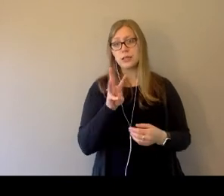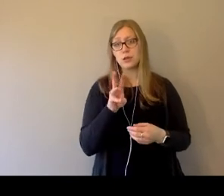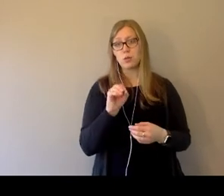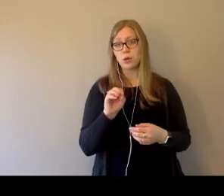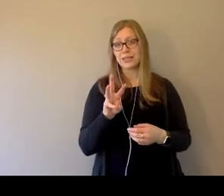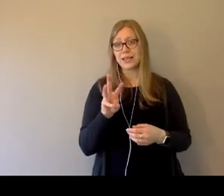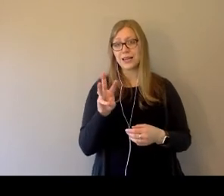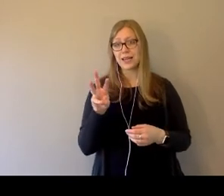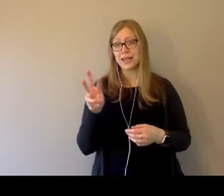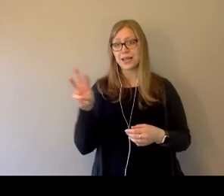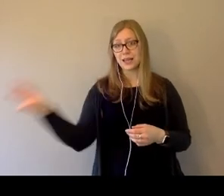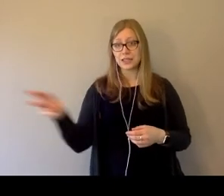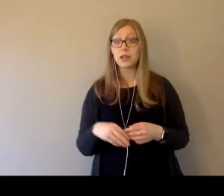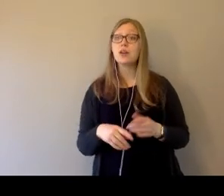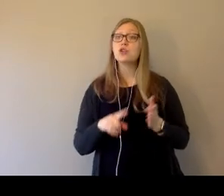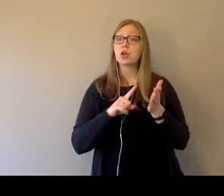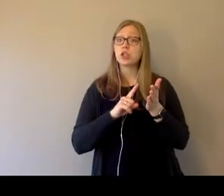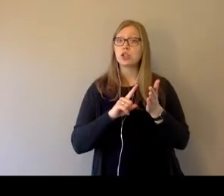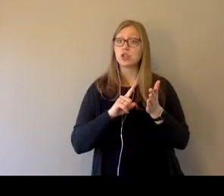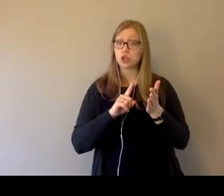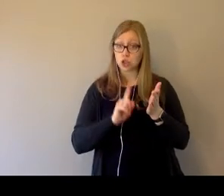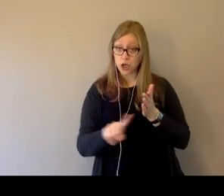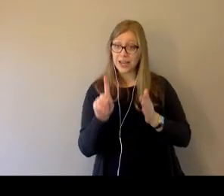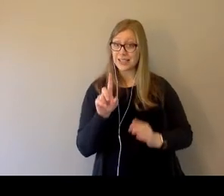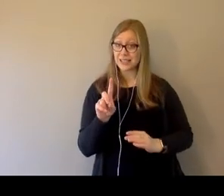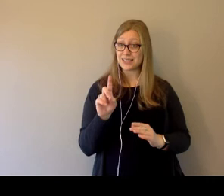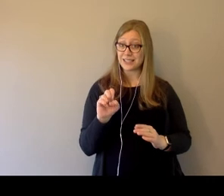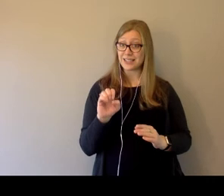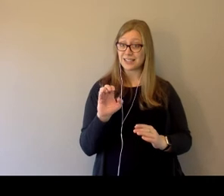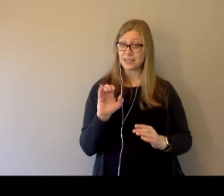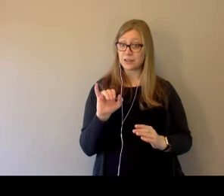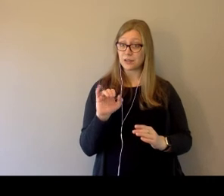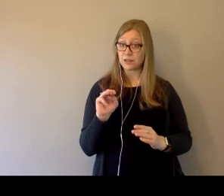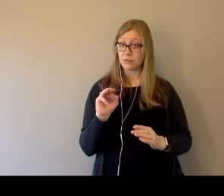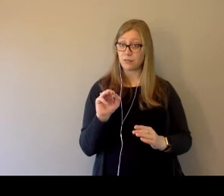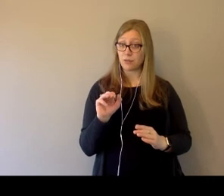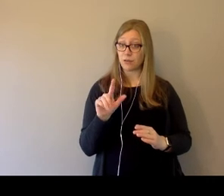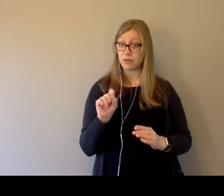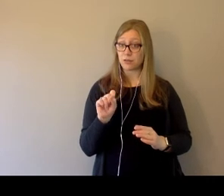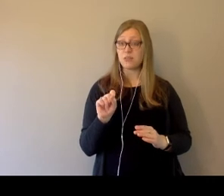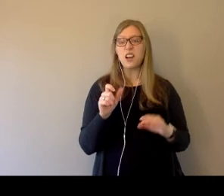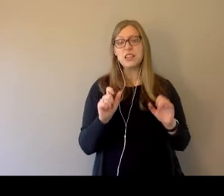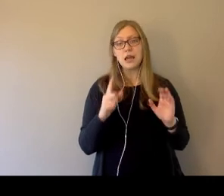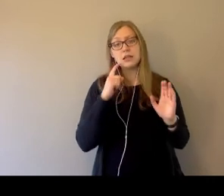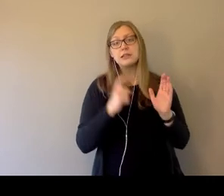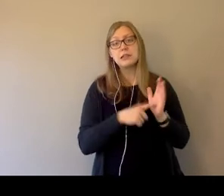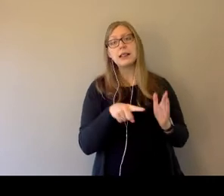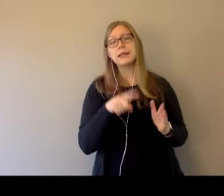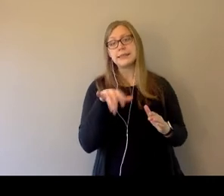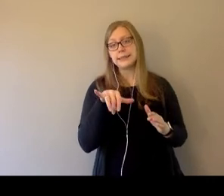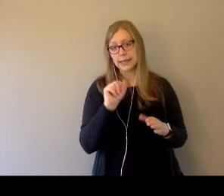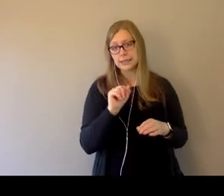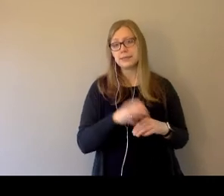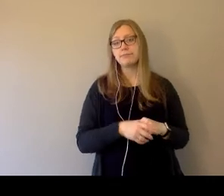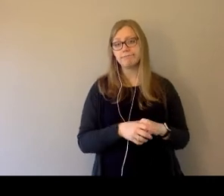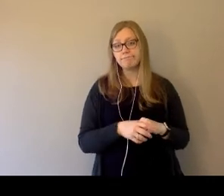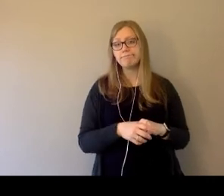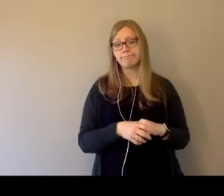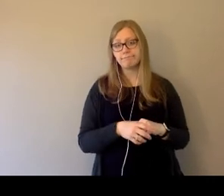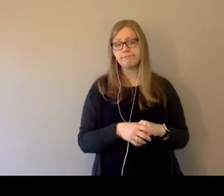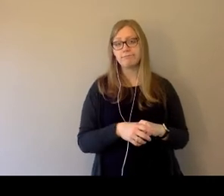them to decimals and checking, I can tell that these are indeed, this is a valid proportion. And so I